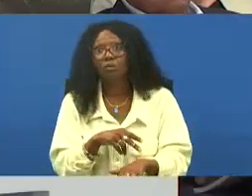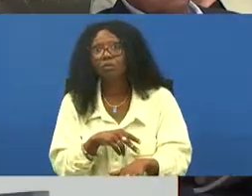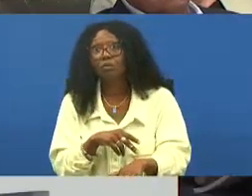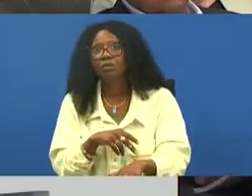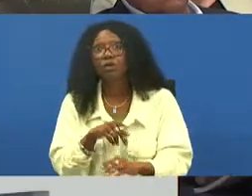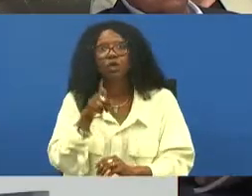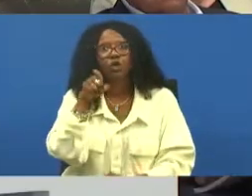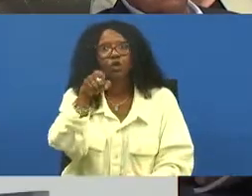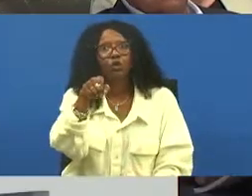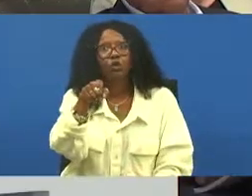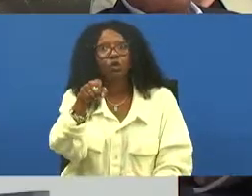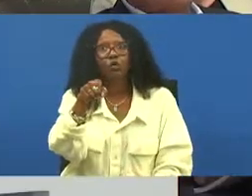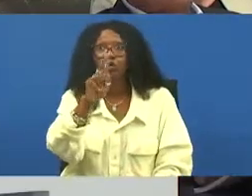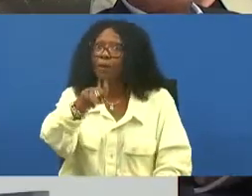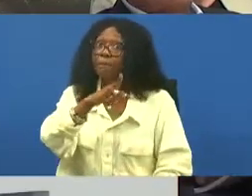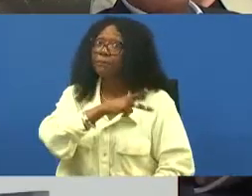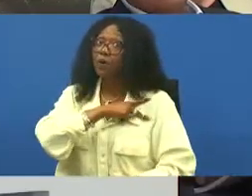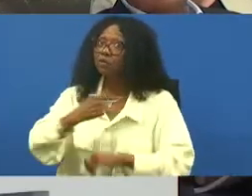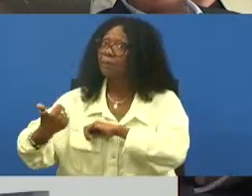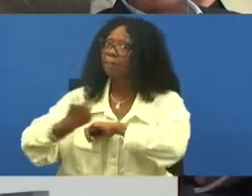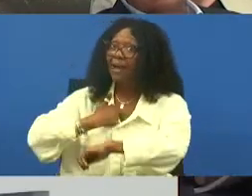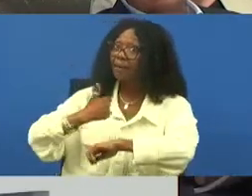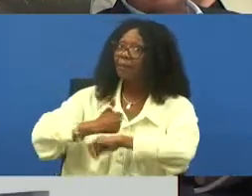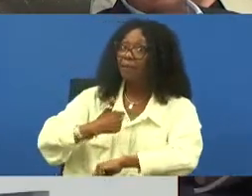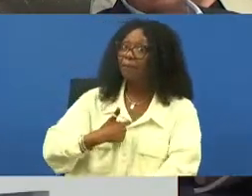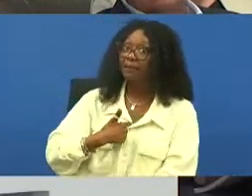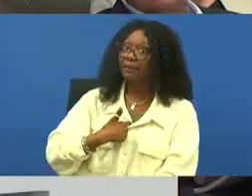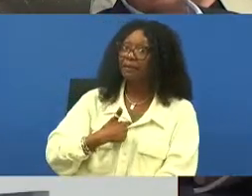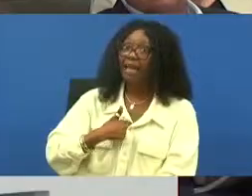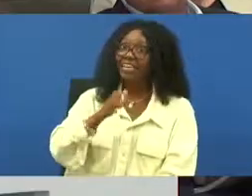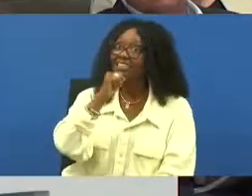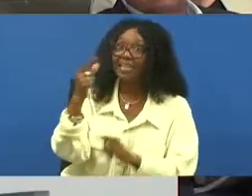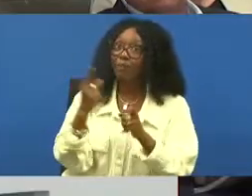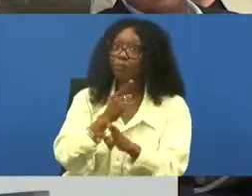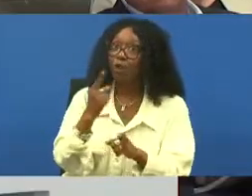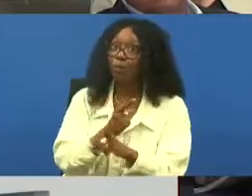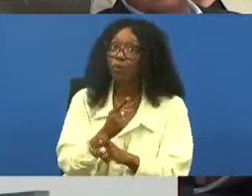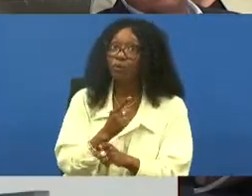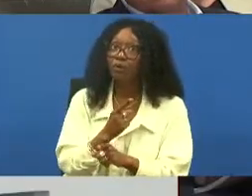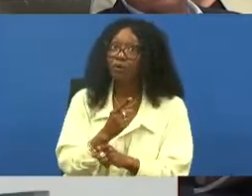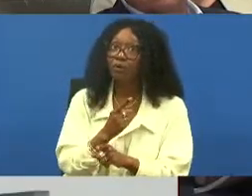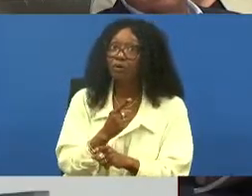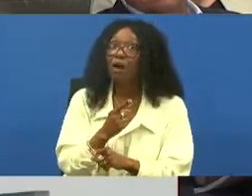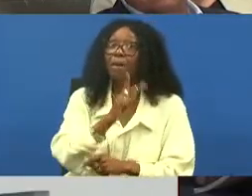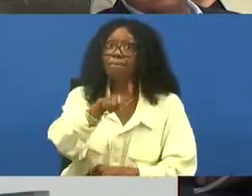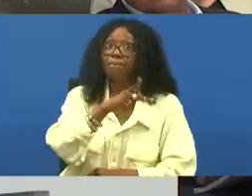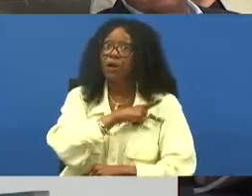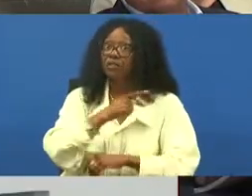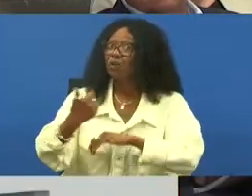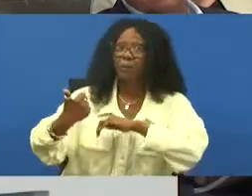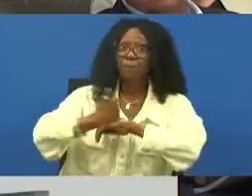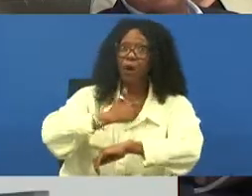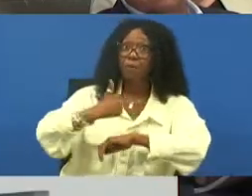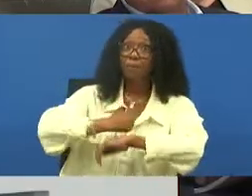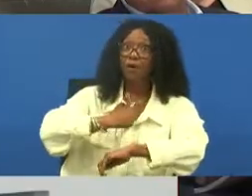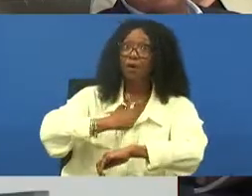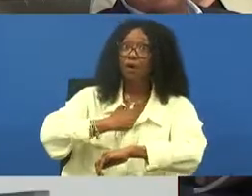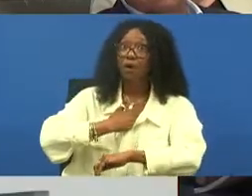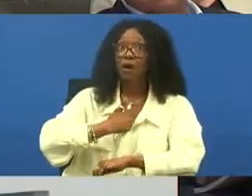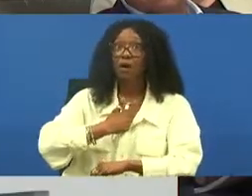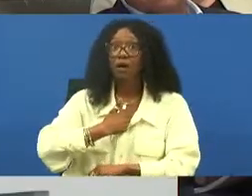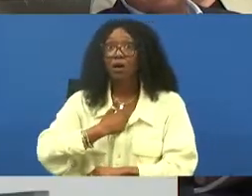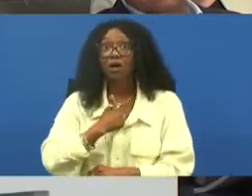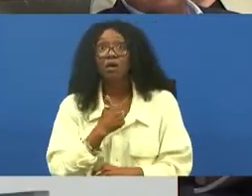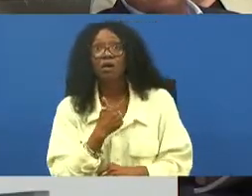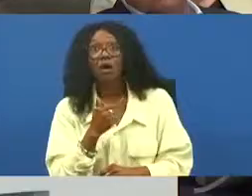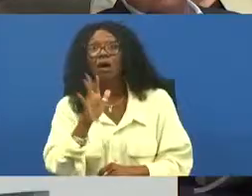You're the one who's made personal accusations against me. That's very inappropriate. I said they're very personal accusations. No, since you want to talk to Excuse me,